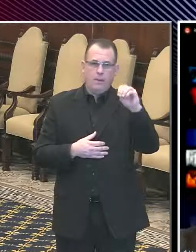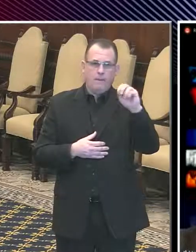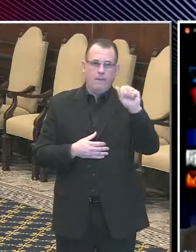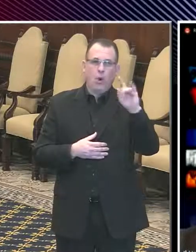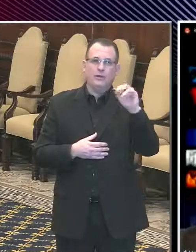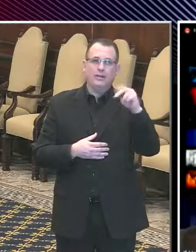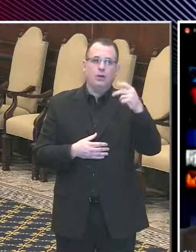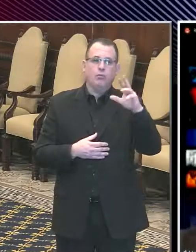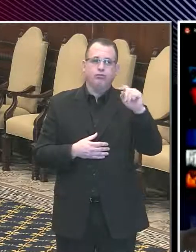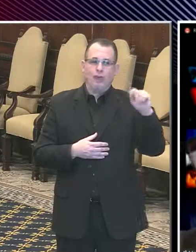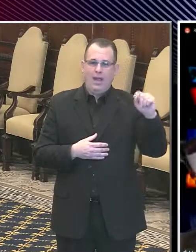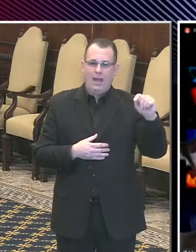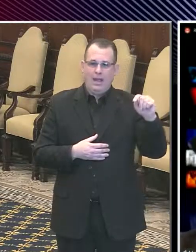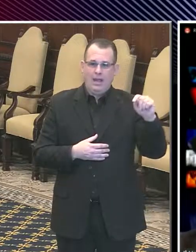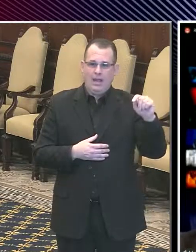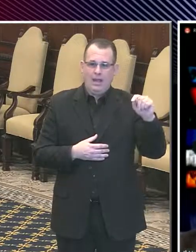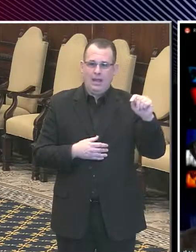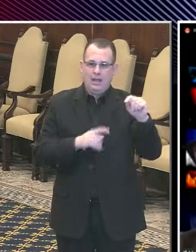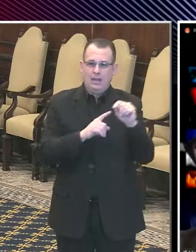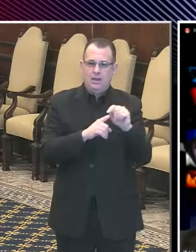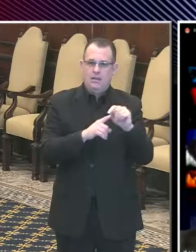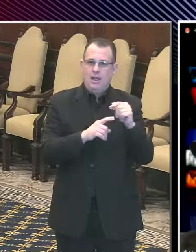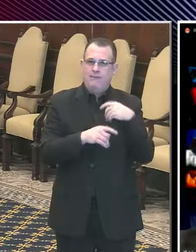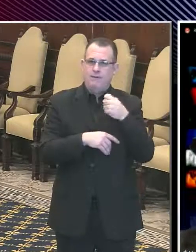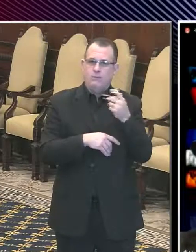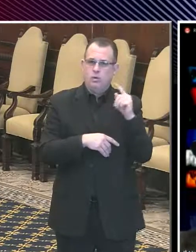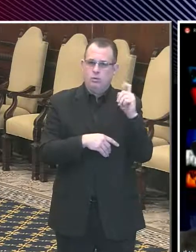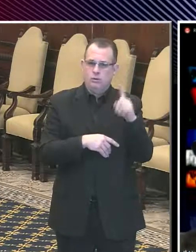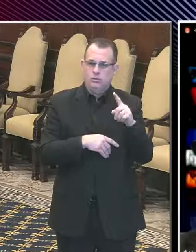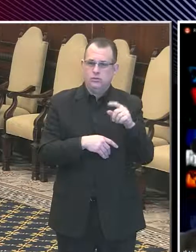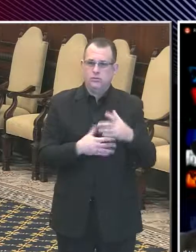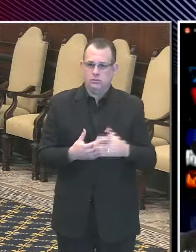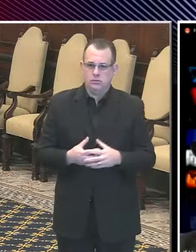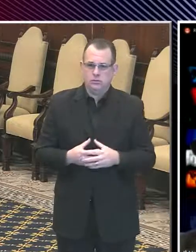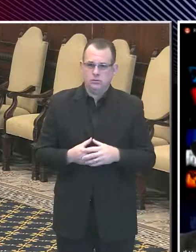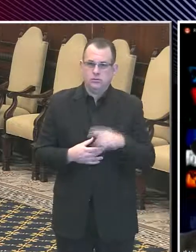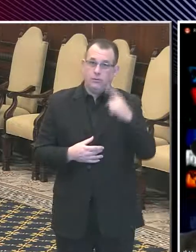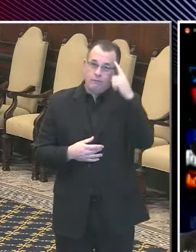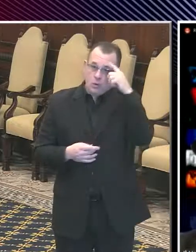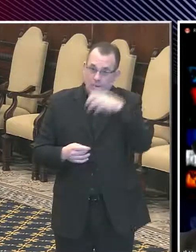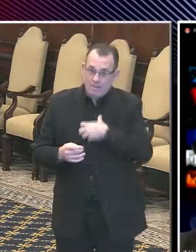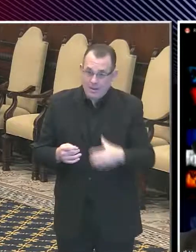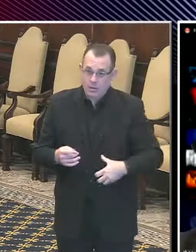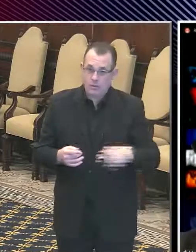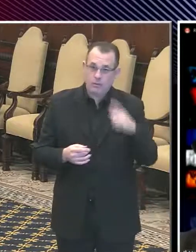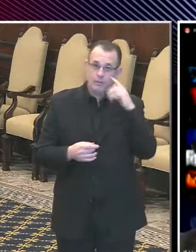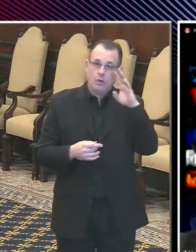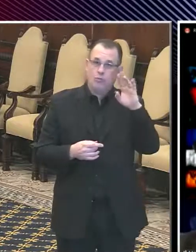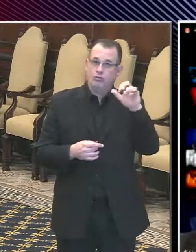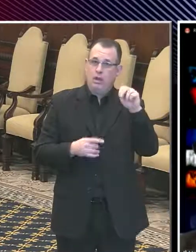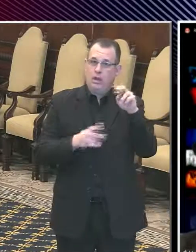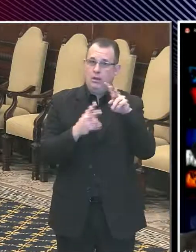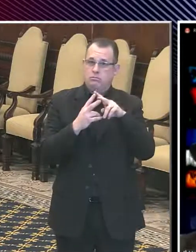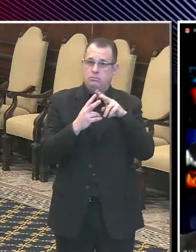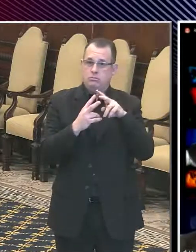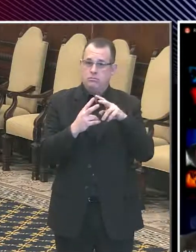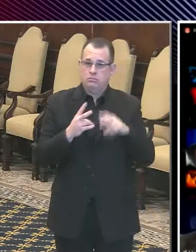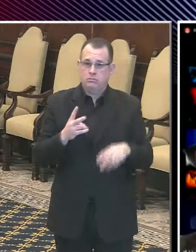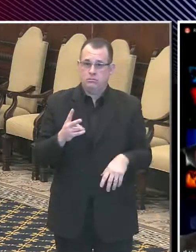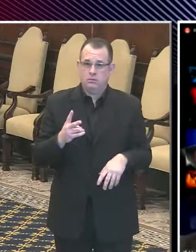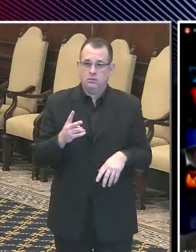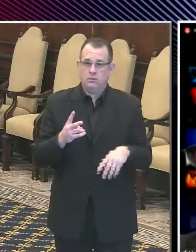have a question. A couple of questions. This is to the mayor and Brian. The Department of